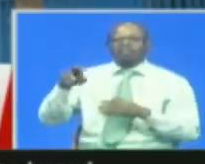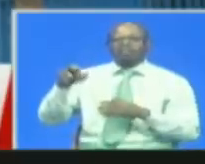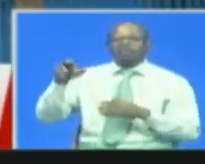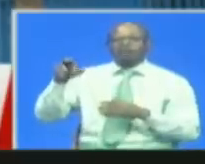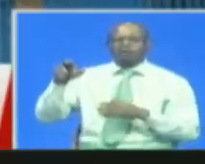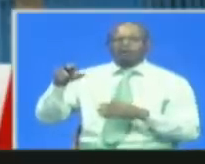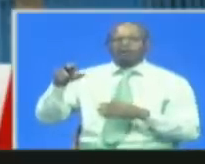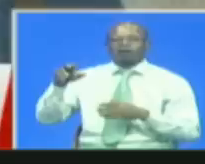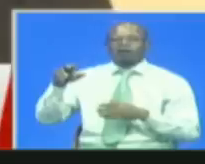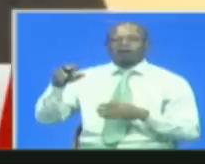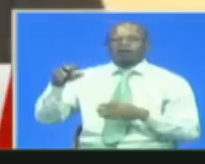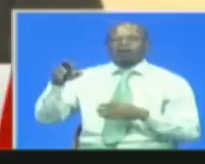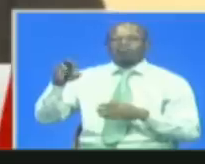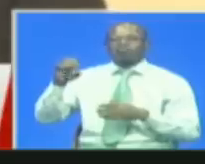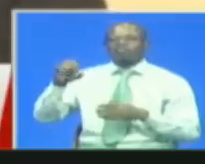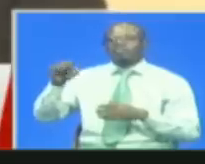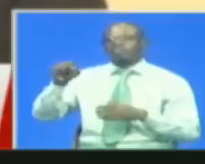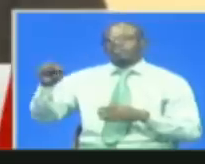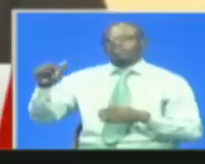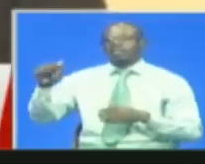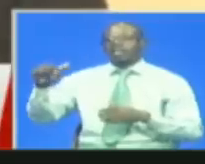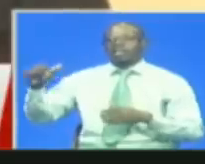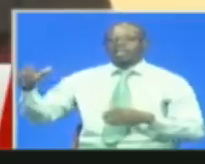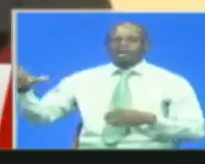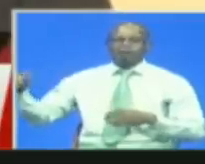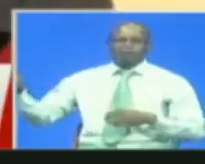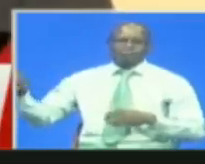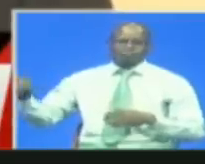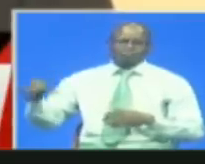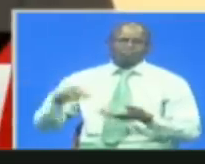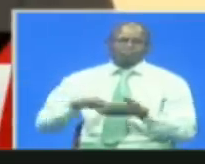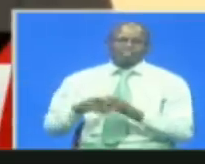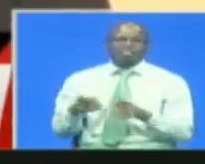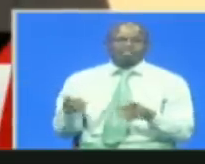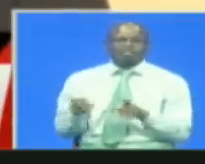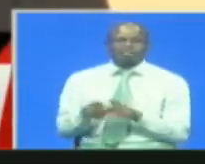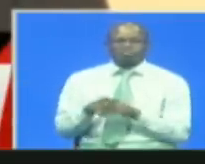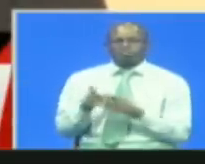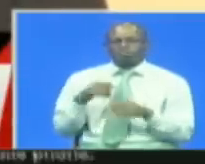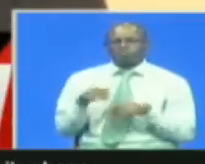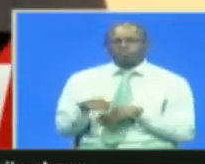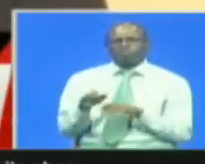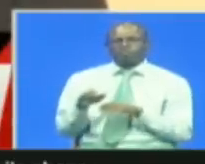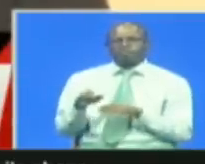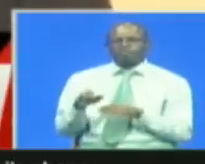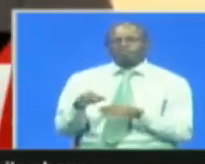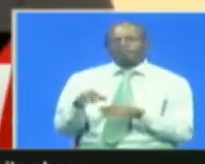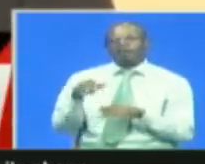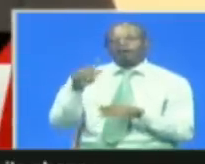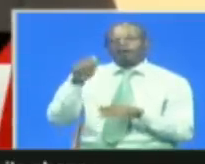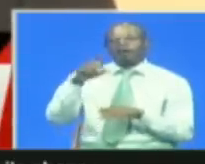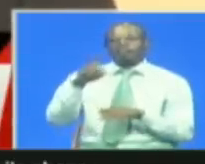500,000 every year. We are lagging behind Addis Ababa, Dar,